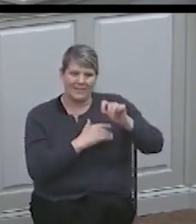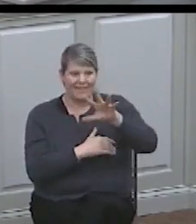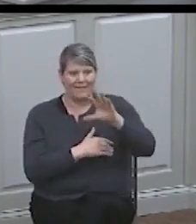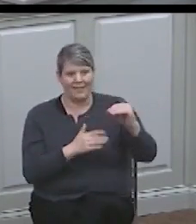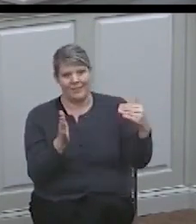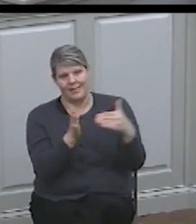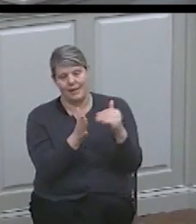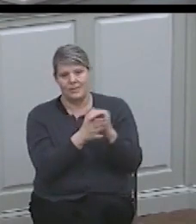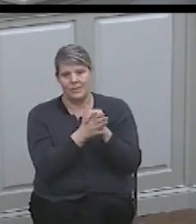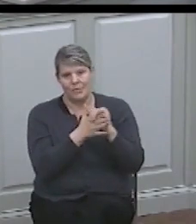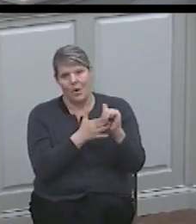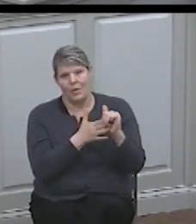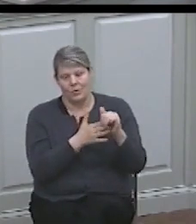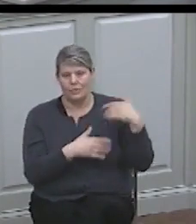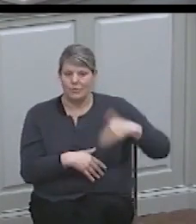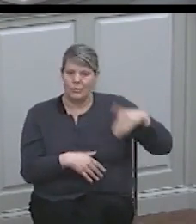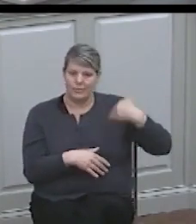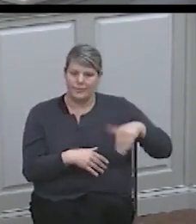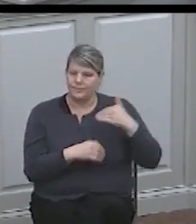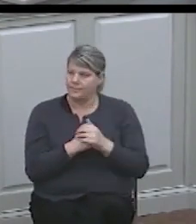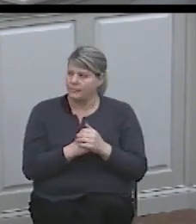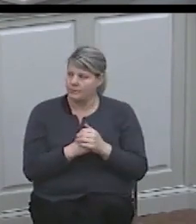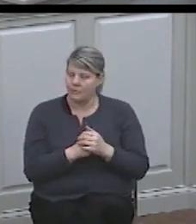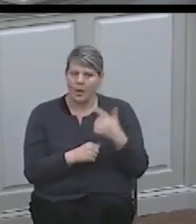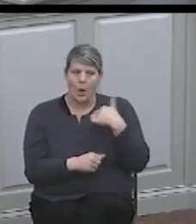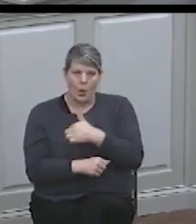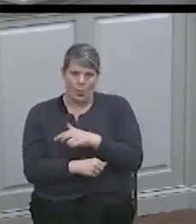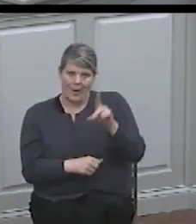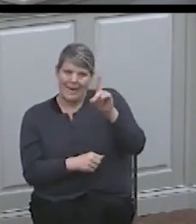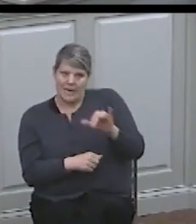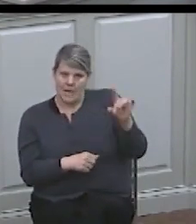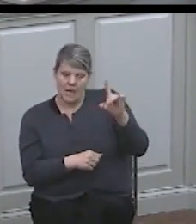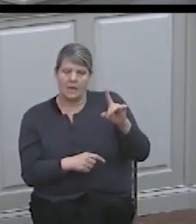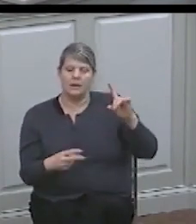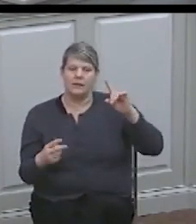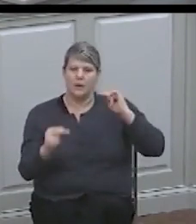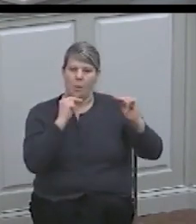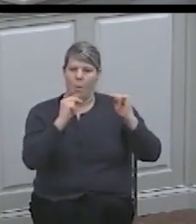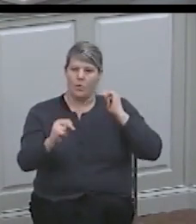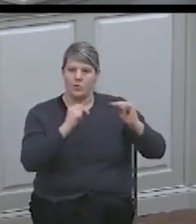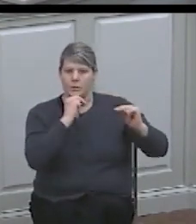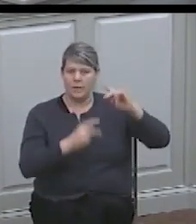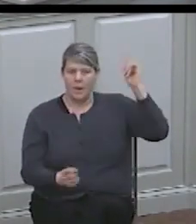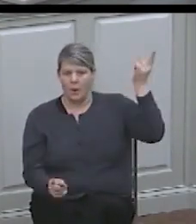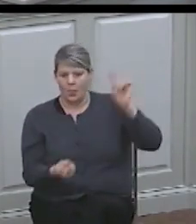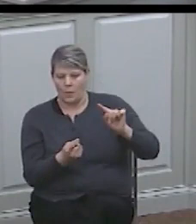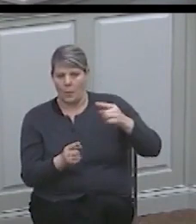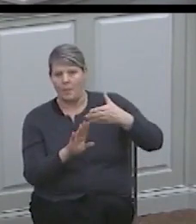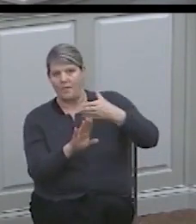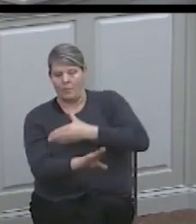associated with it. Which was negotiated down from 77? Yeah.